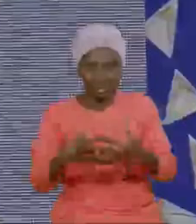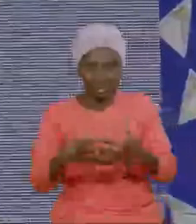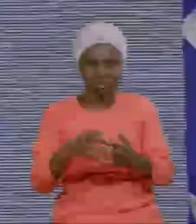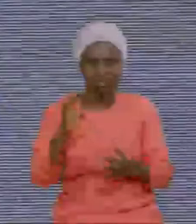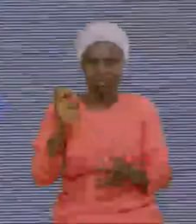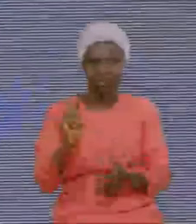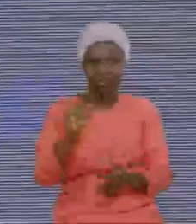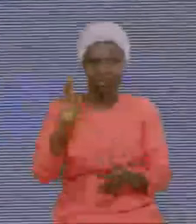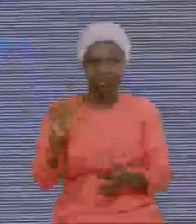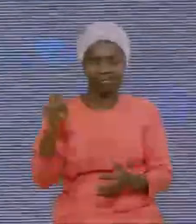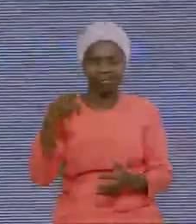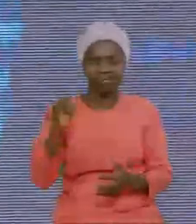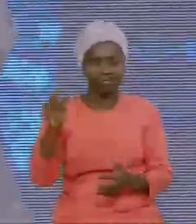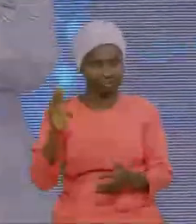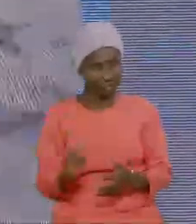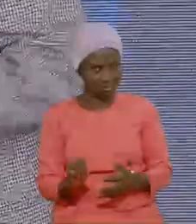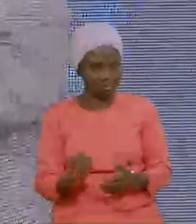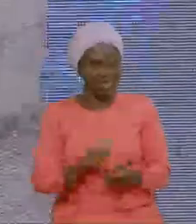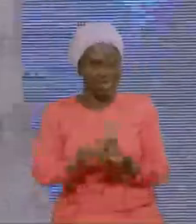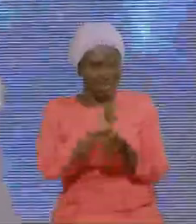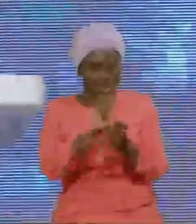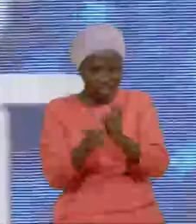le moteur. Change your